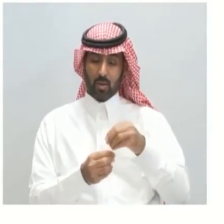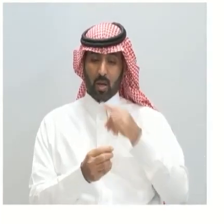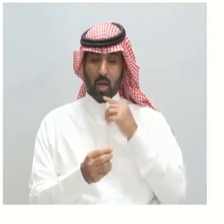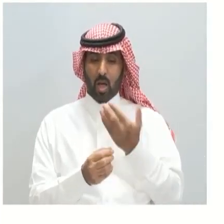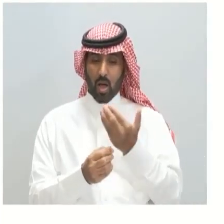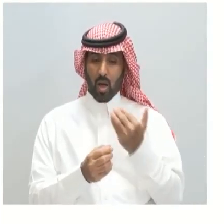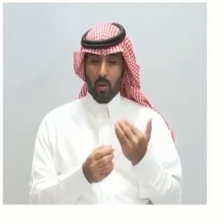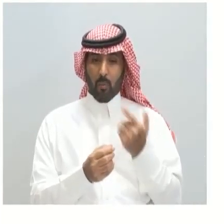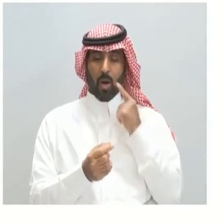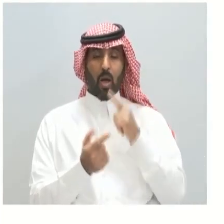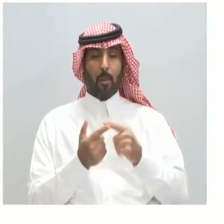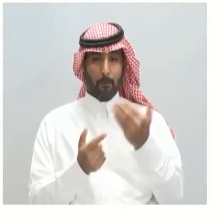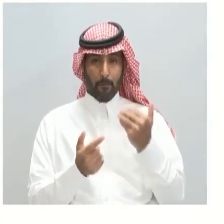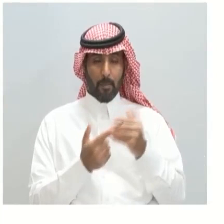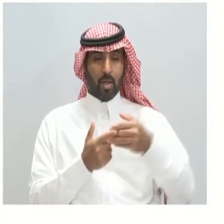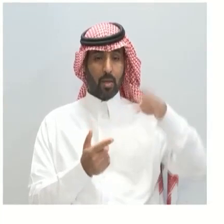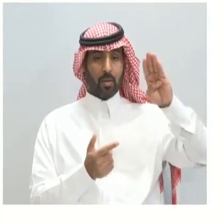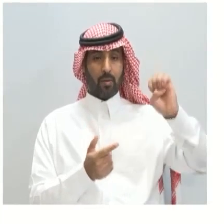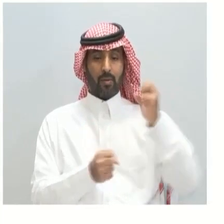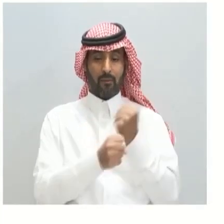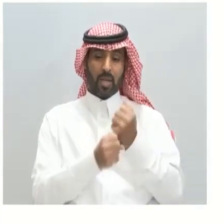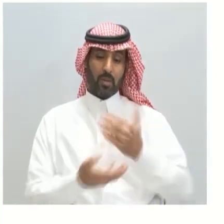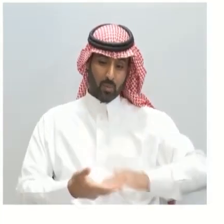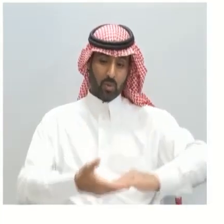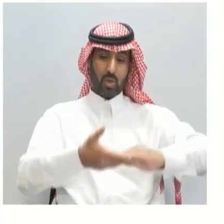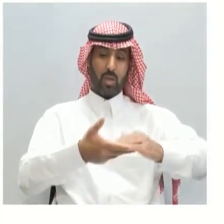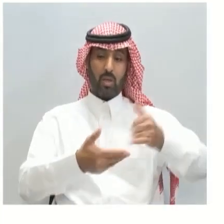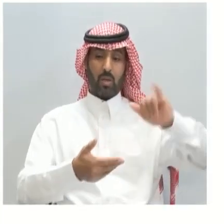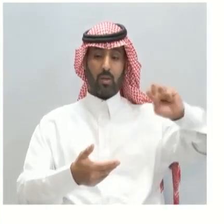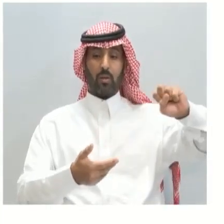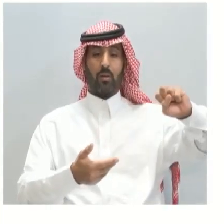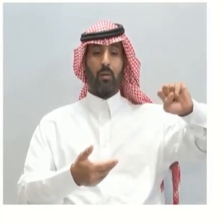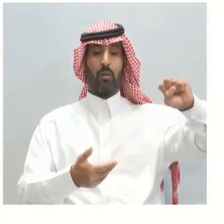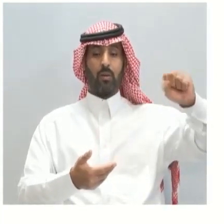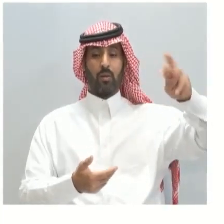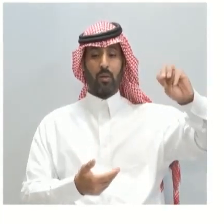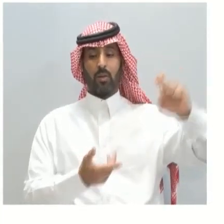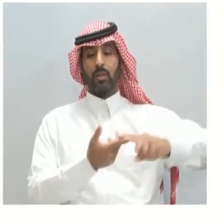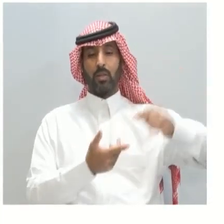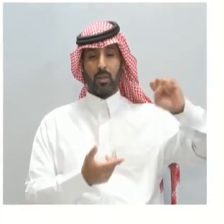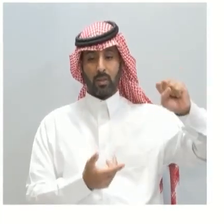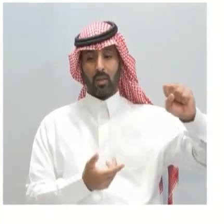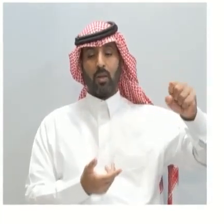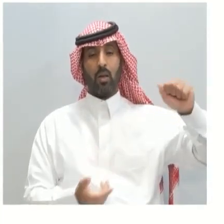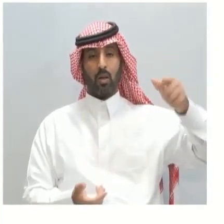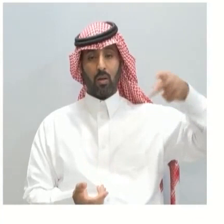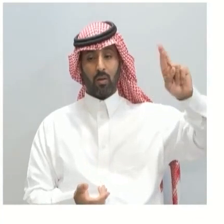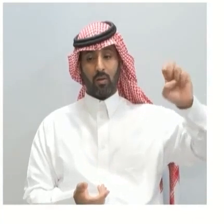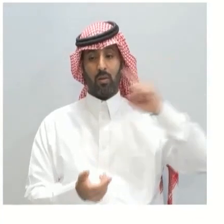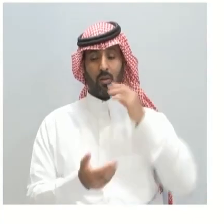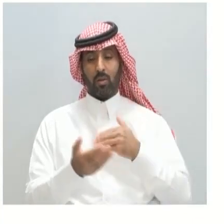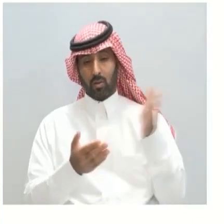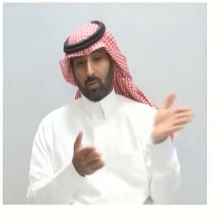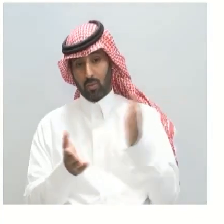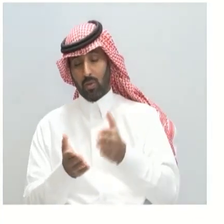of be. Of course, be here means am, is, are, and so on. Are also in front of